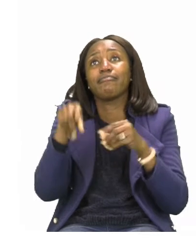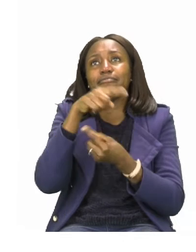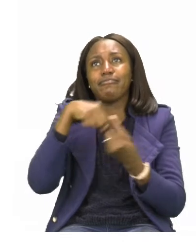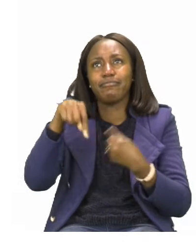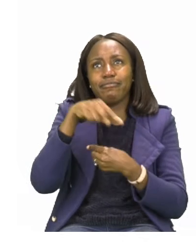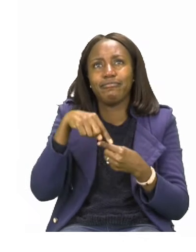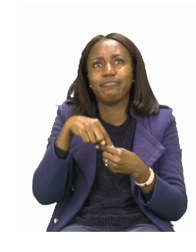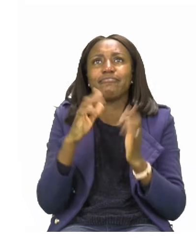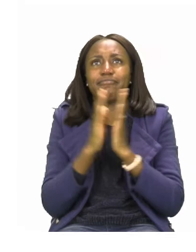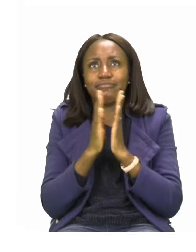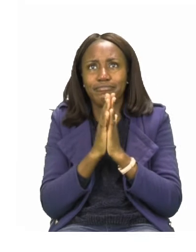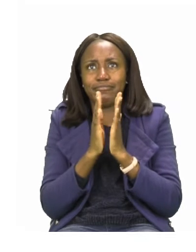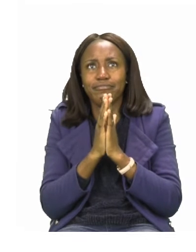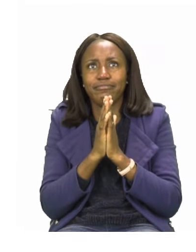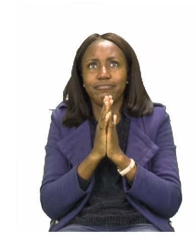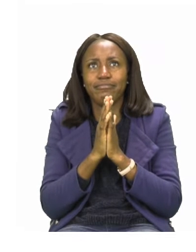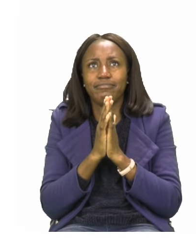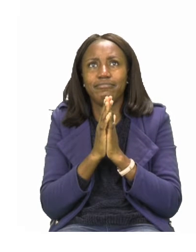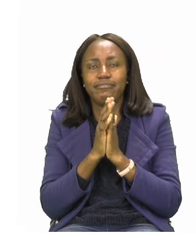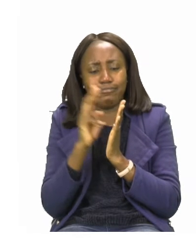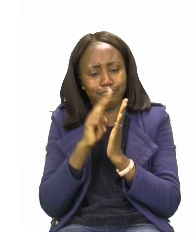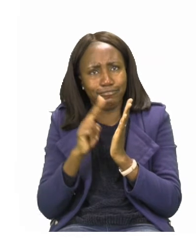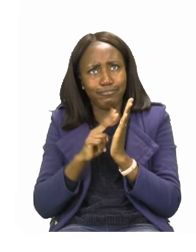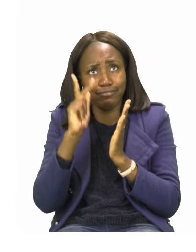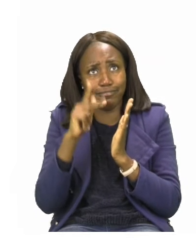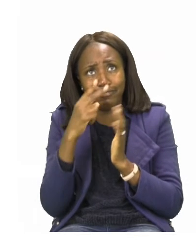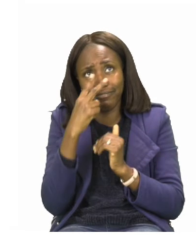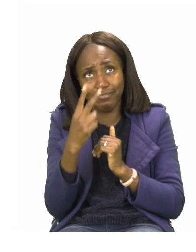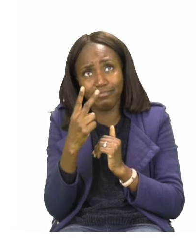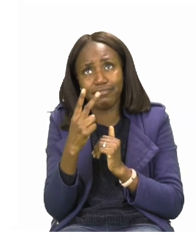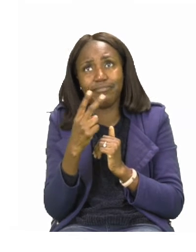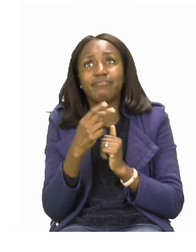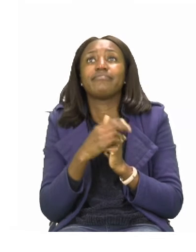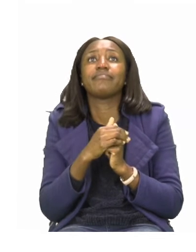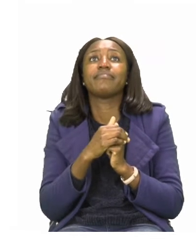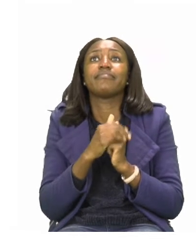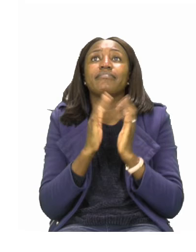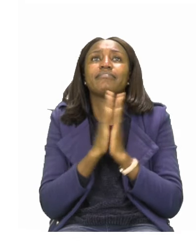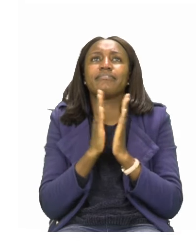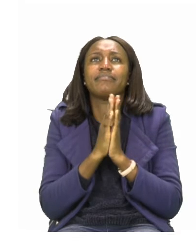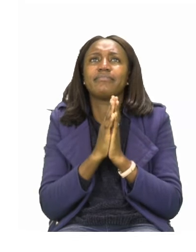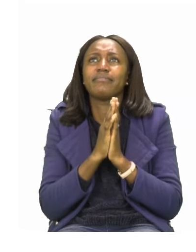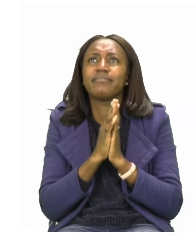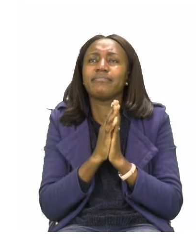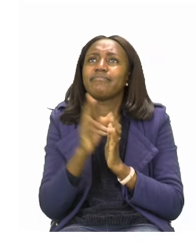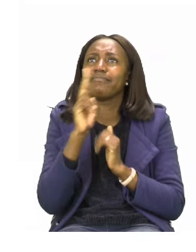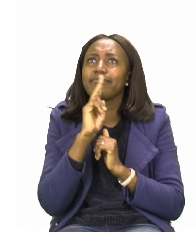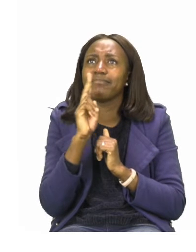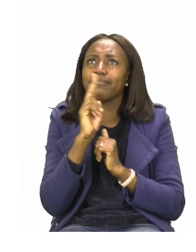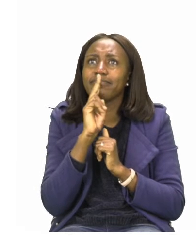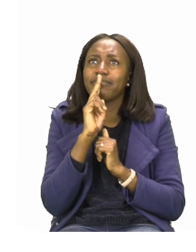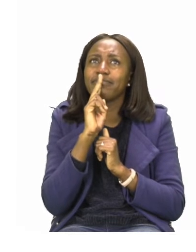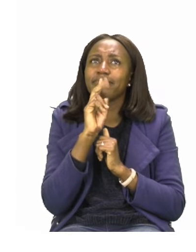So take your time, boys and girls, and now read the top again. This time, I want you to make sure that you answer your